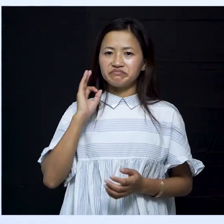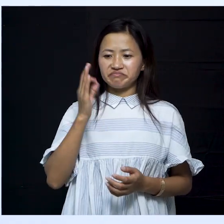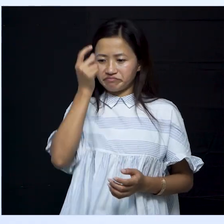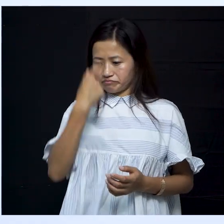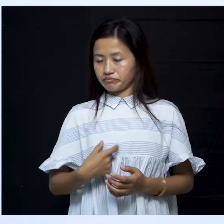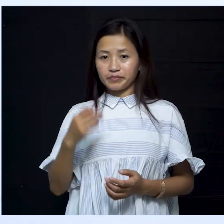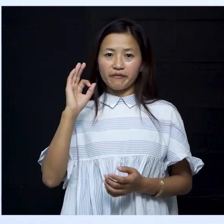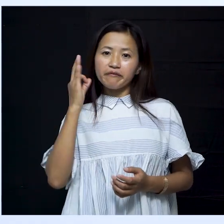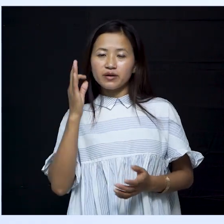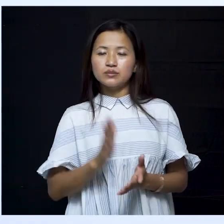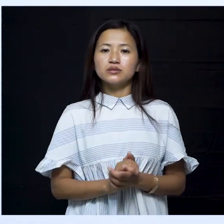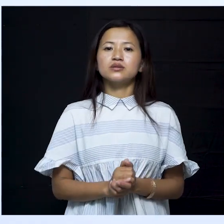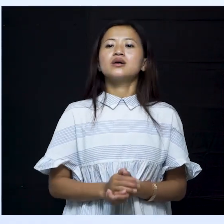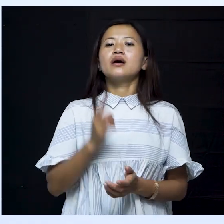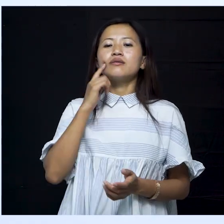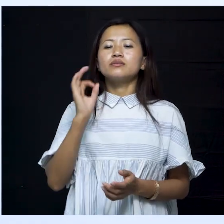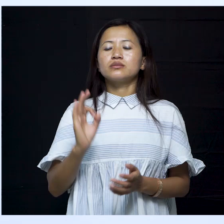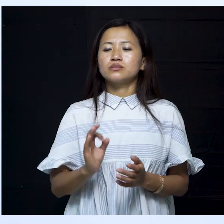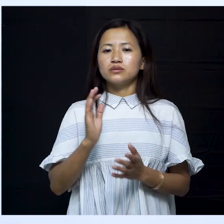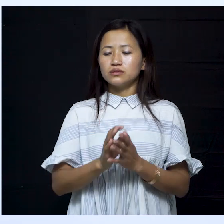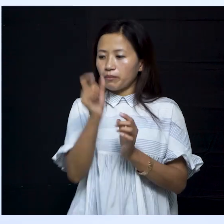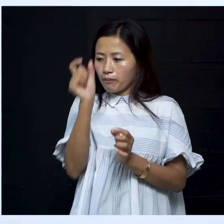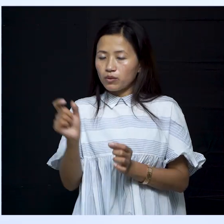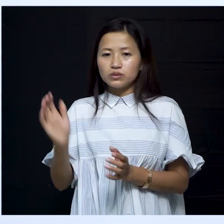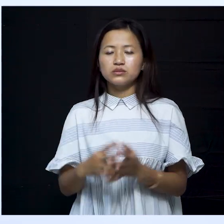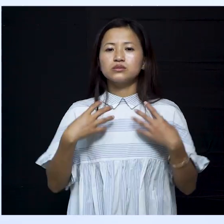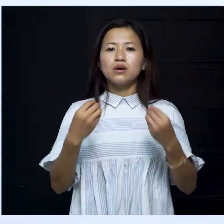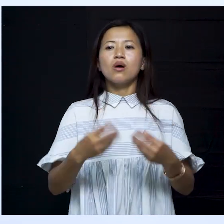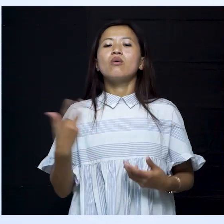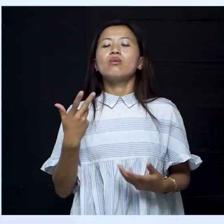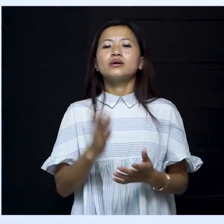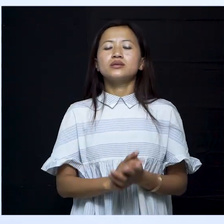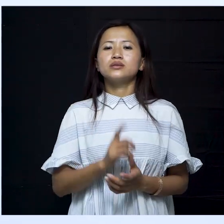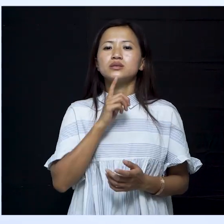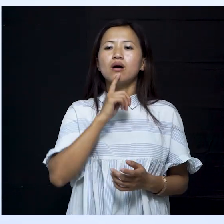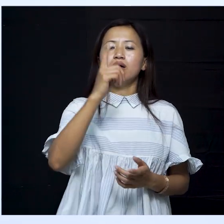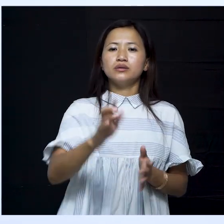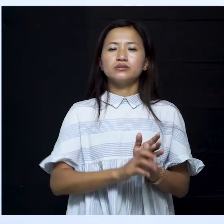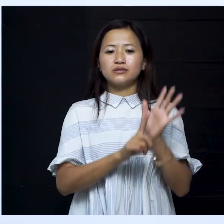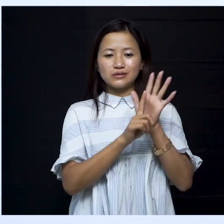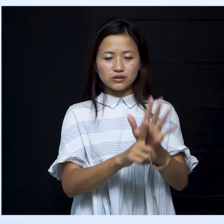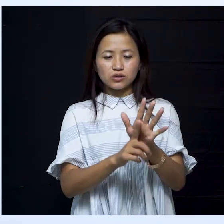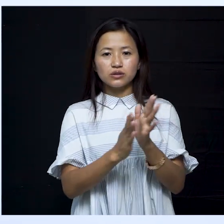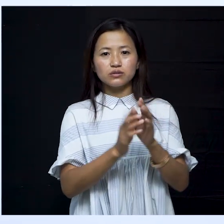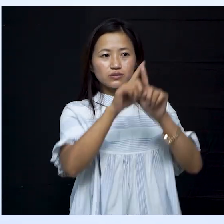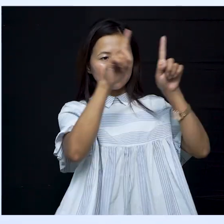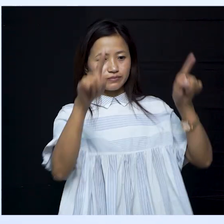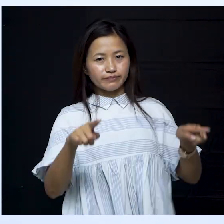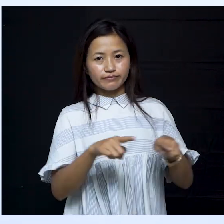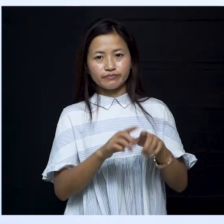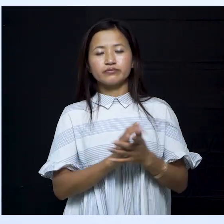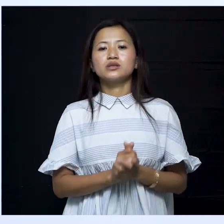some privacy, if he does not want people to know that he is in, why did he announce it? Why did he display it on the signboard saying that